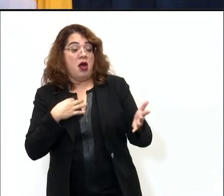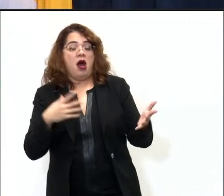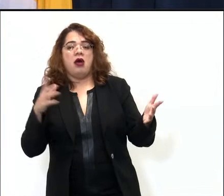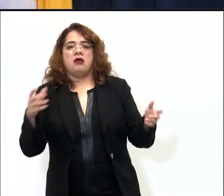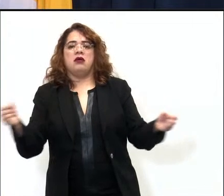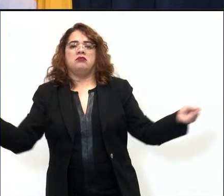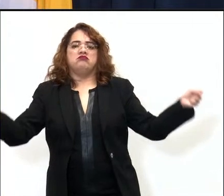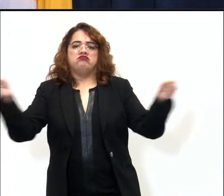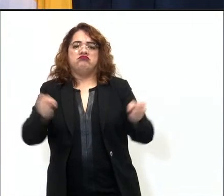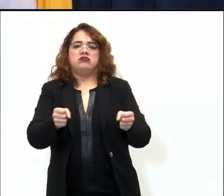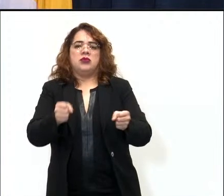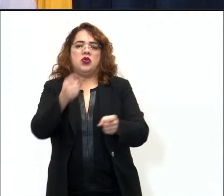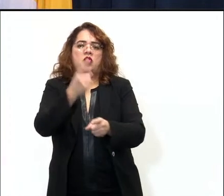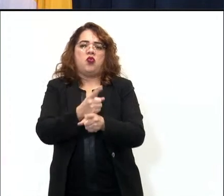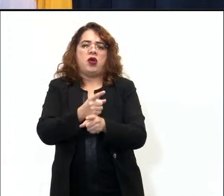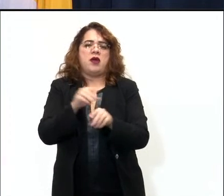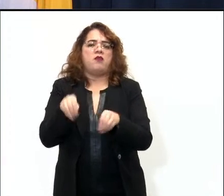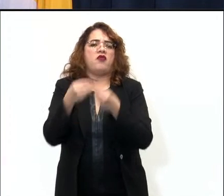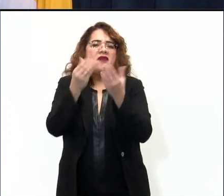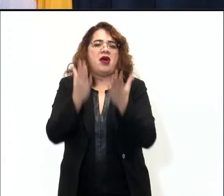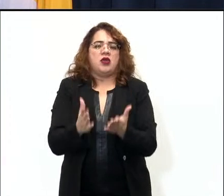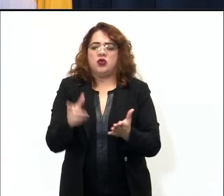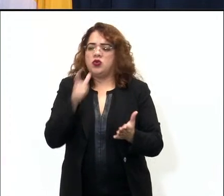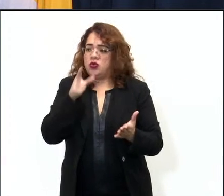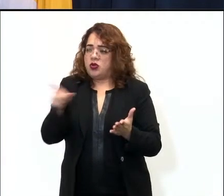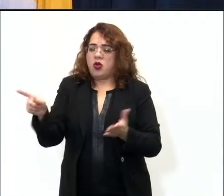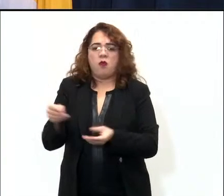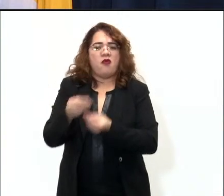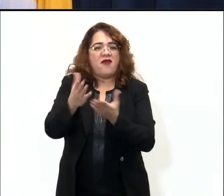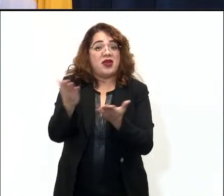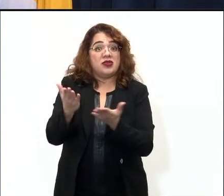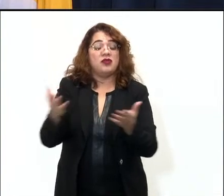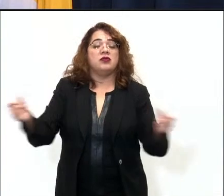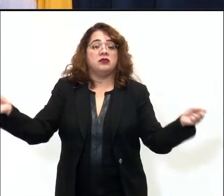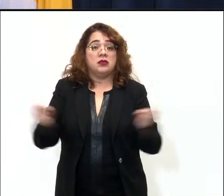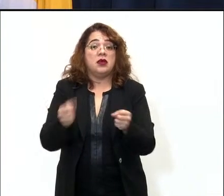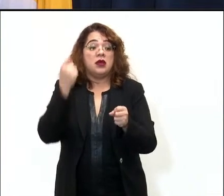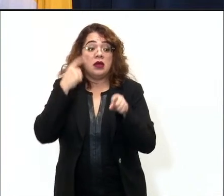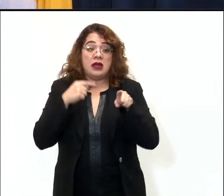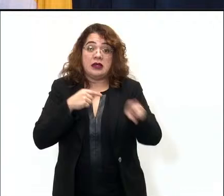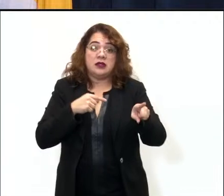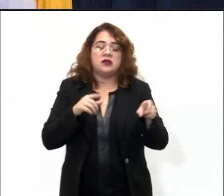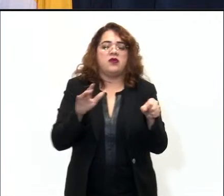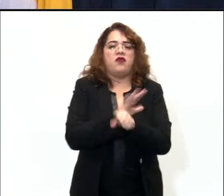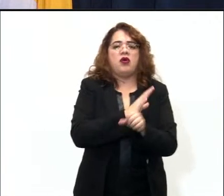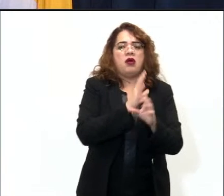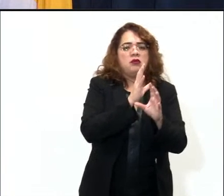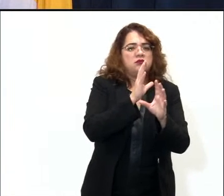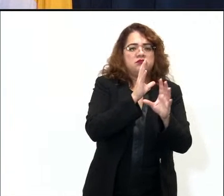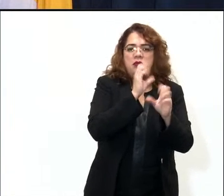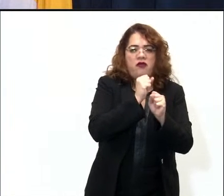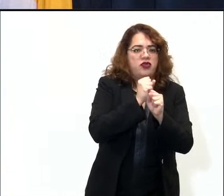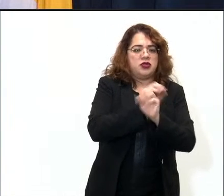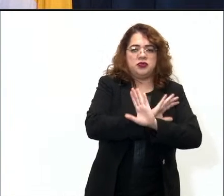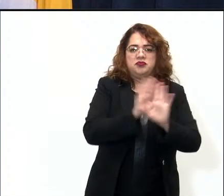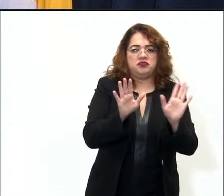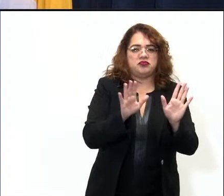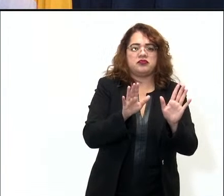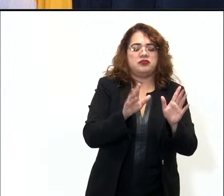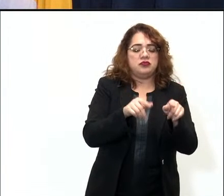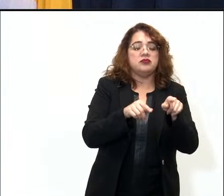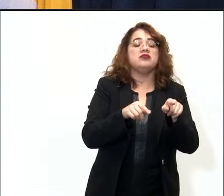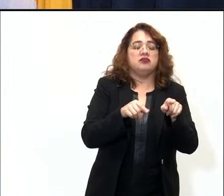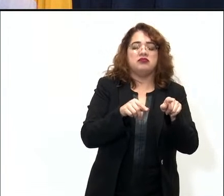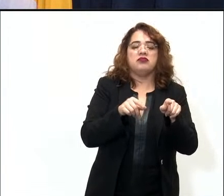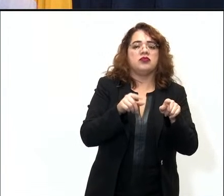providers. The information provided on the platform is fully confidential. You can also get similar help by calling